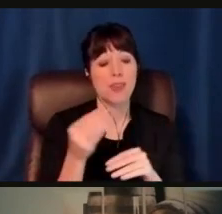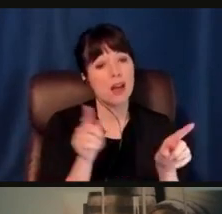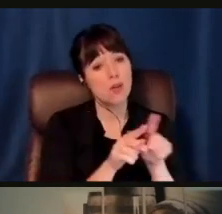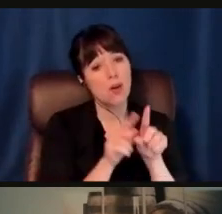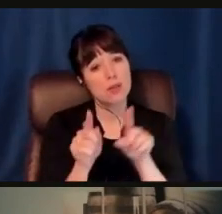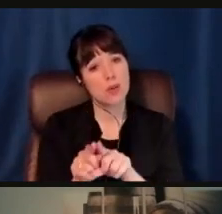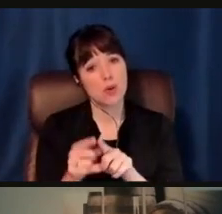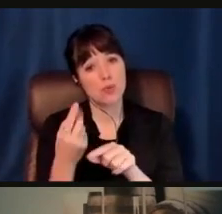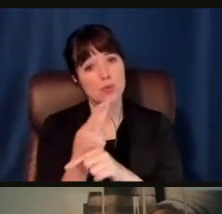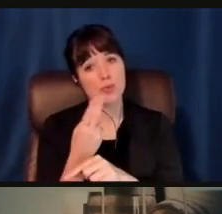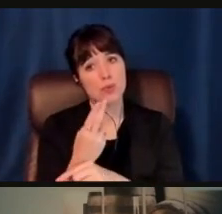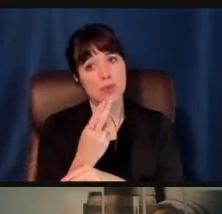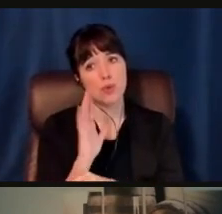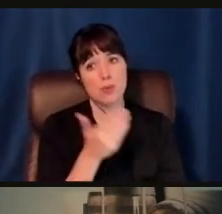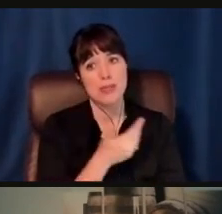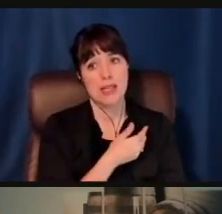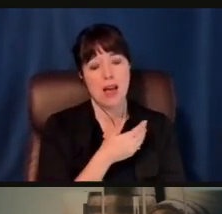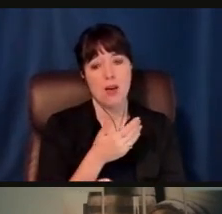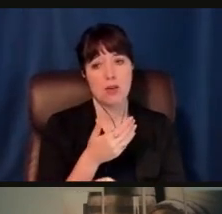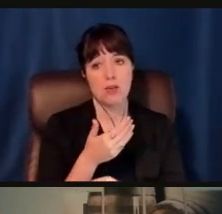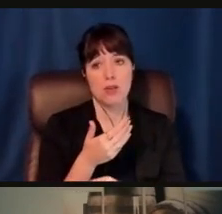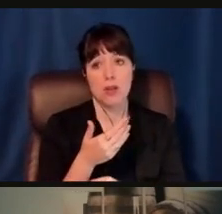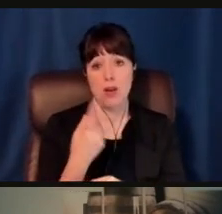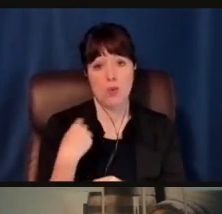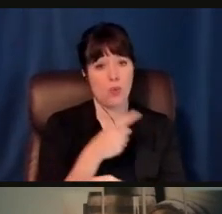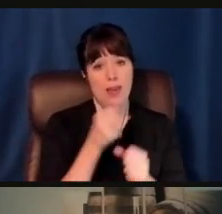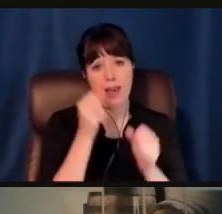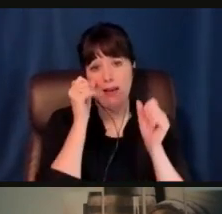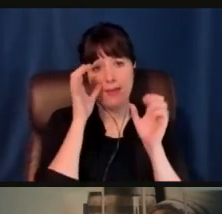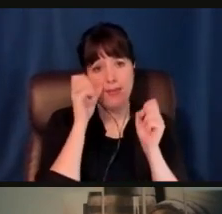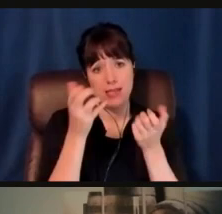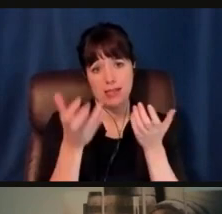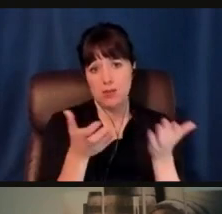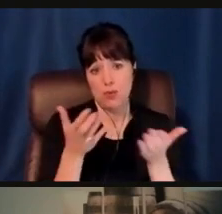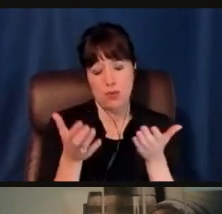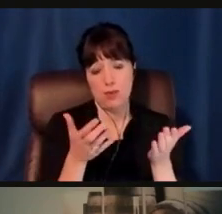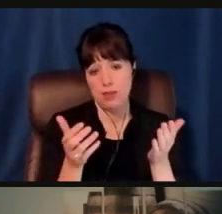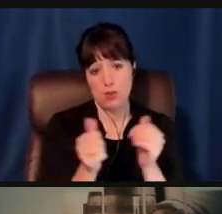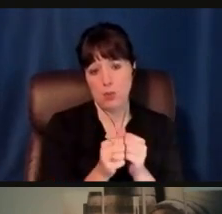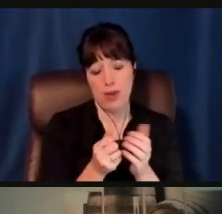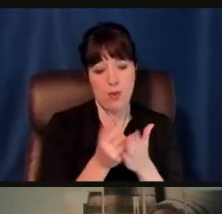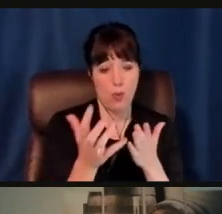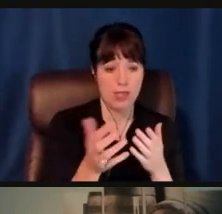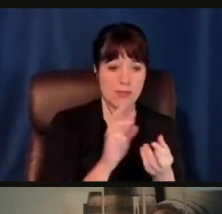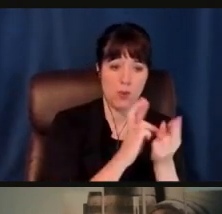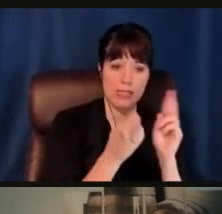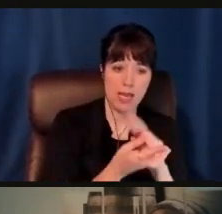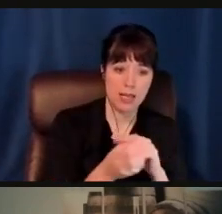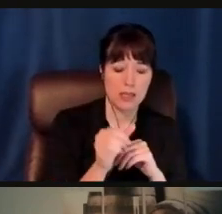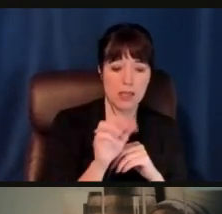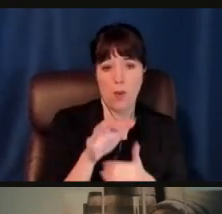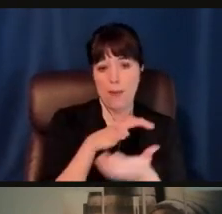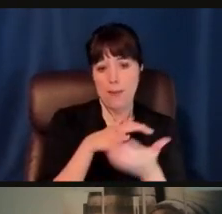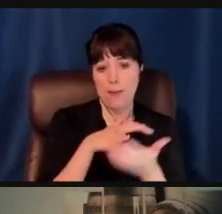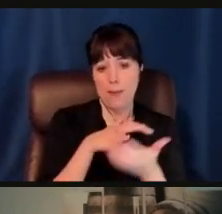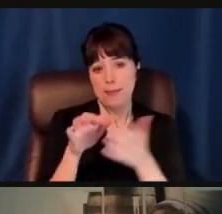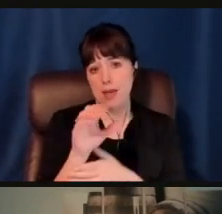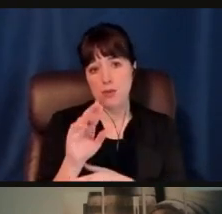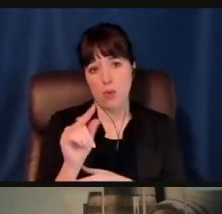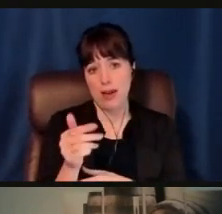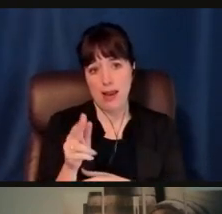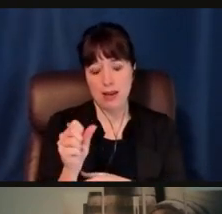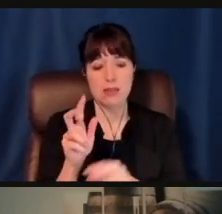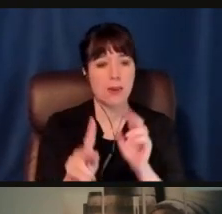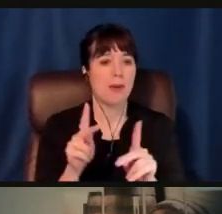to use our service. We have amazing services when it comes to waste, whether it's recycling and the mixed organics, but people need to use it